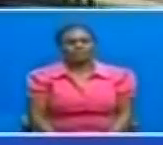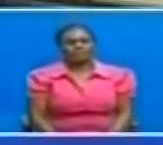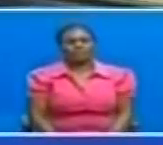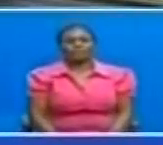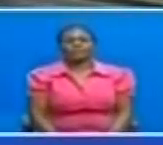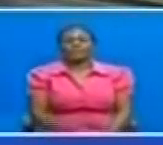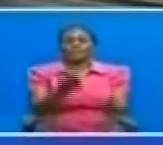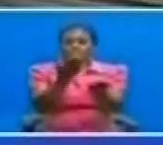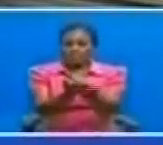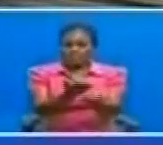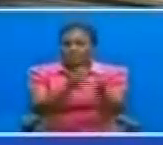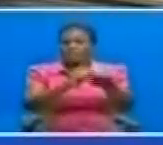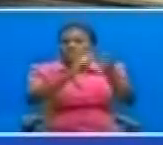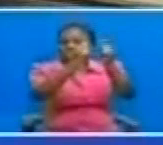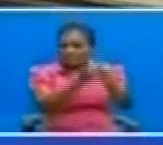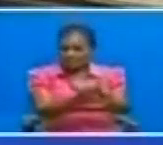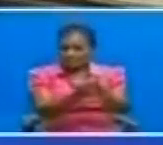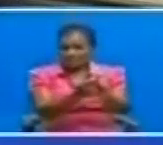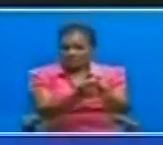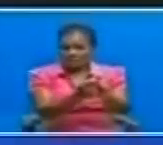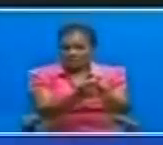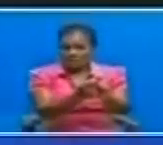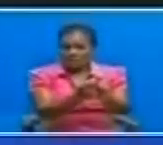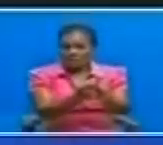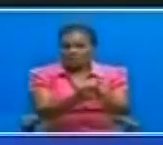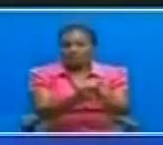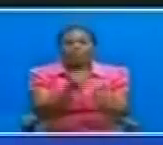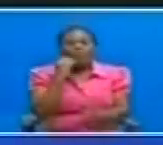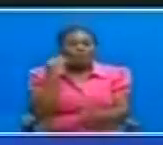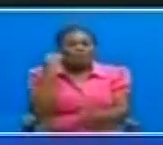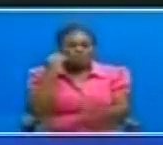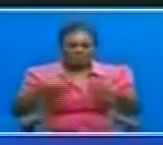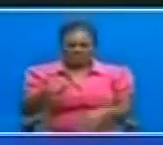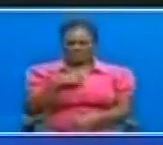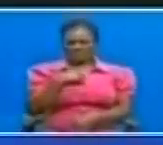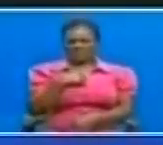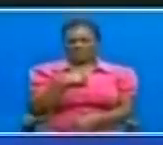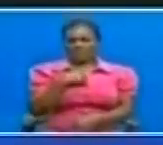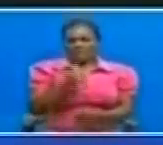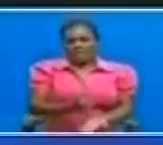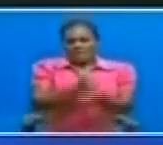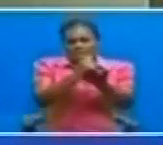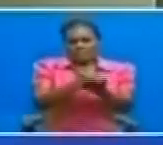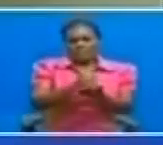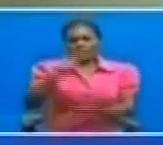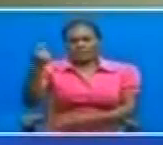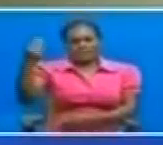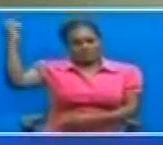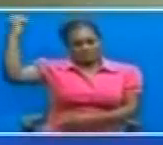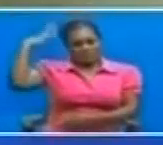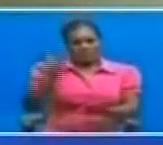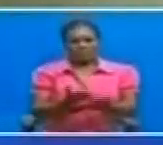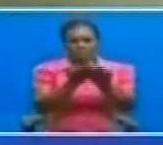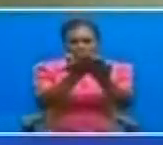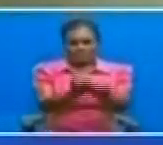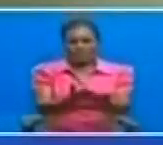the proposed amendment is being met with excitement among domestic consumers who feel this will finally compel Kenya Power to provide